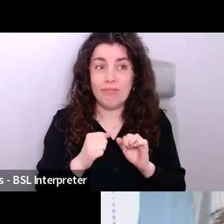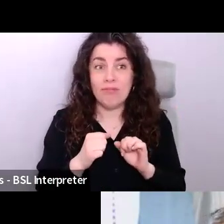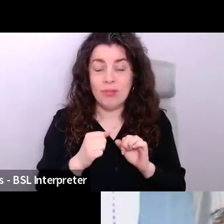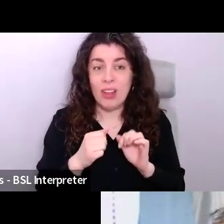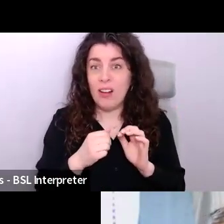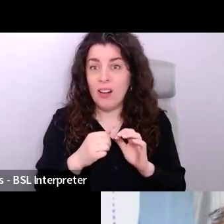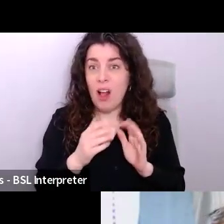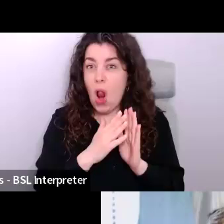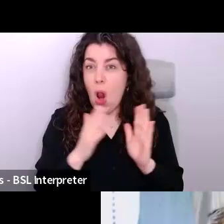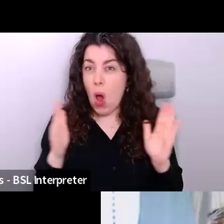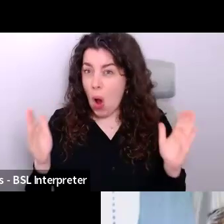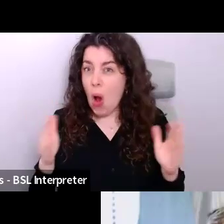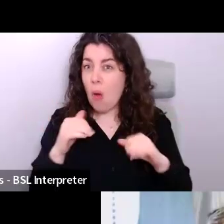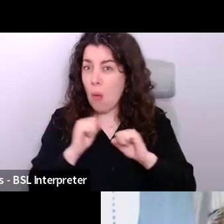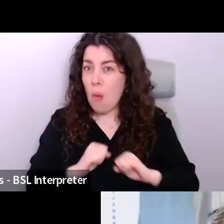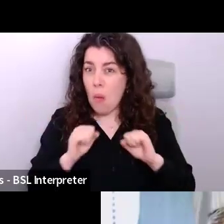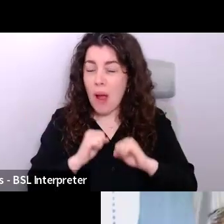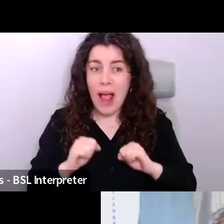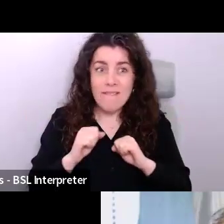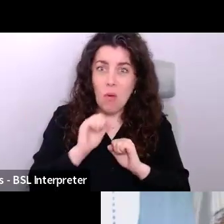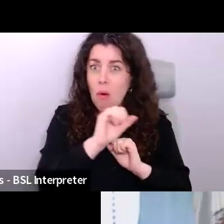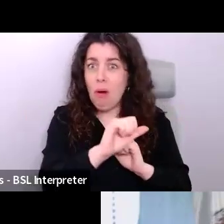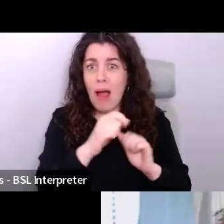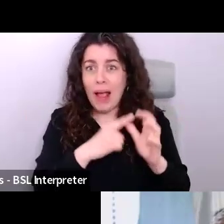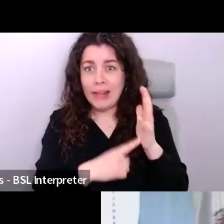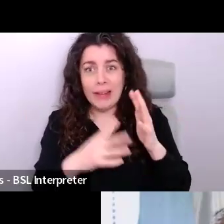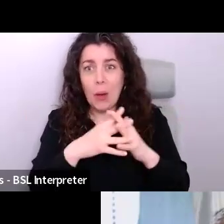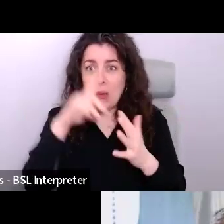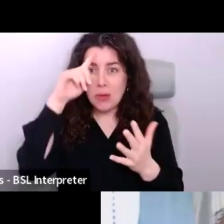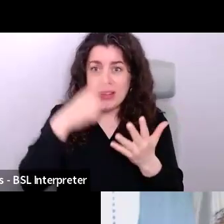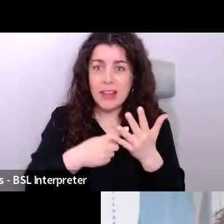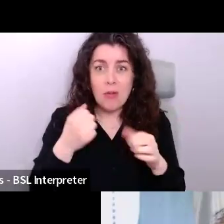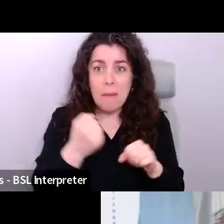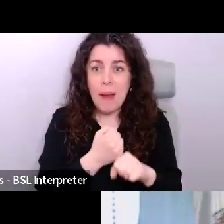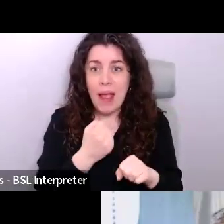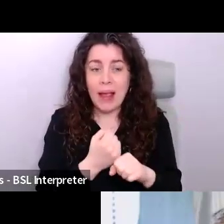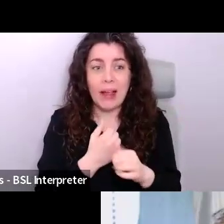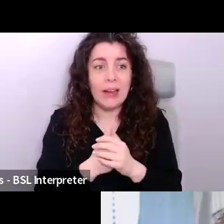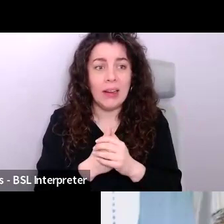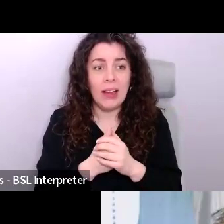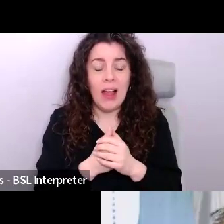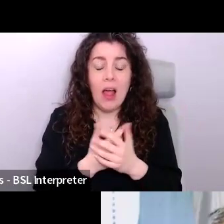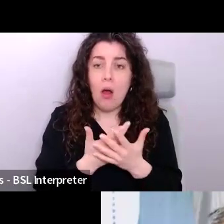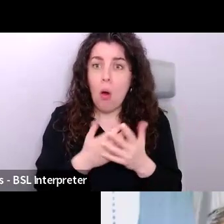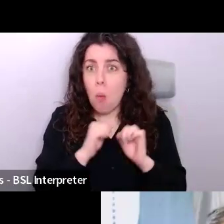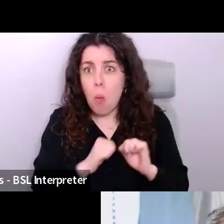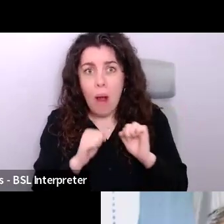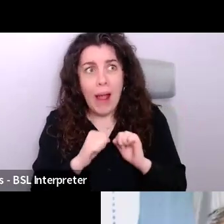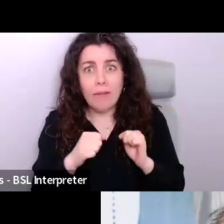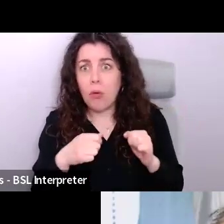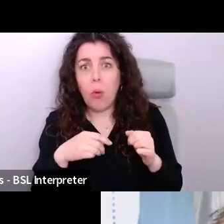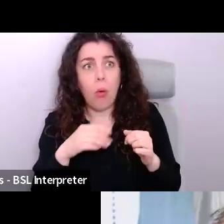for any kind of decision to be made and for the process to progress.